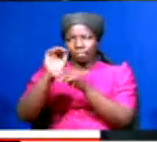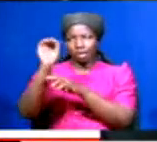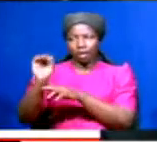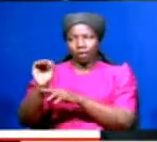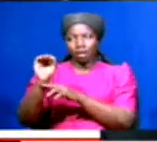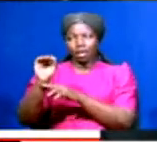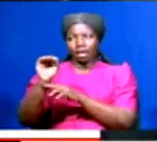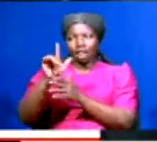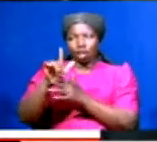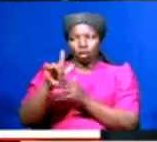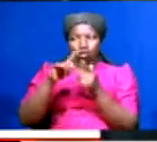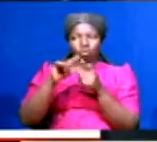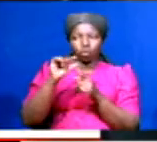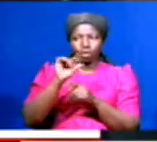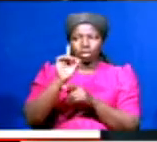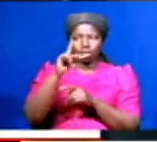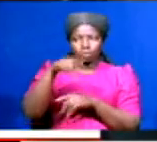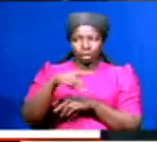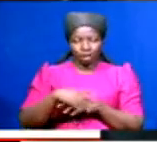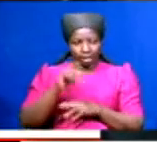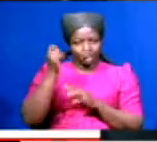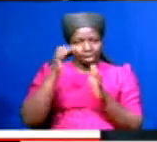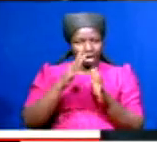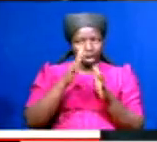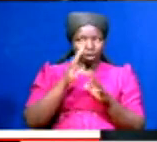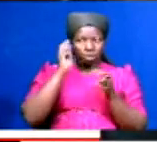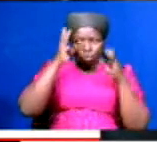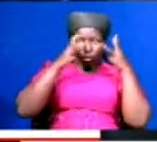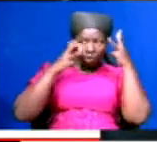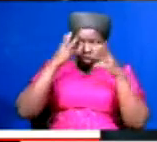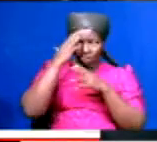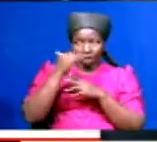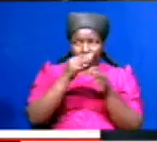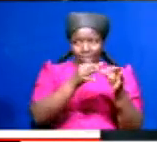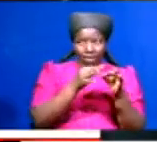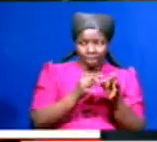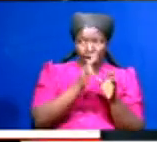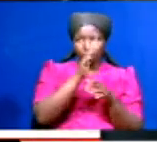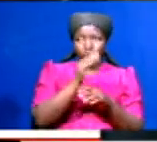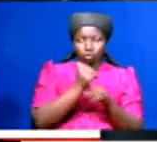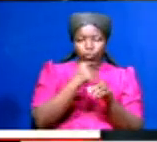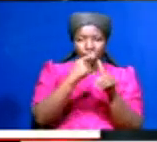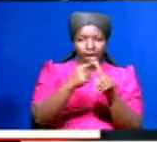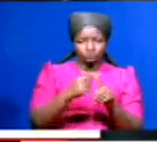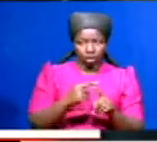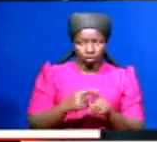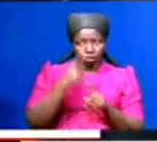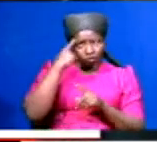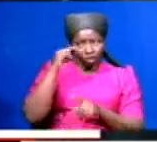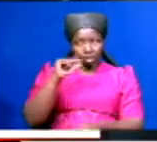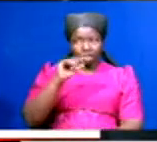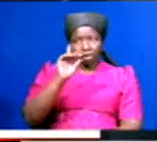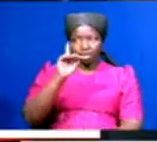worry that is worrying Kenyans is that Treasury will be the sole people doing the calculations for the GDP